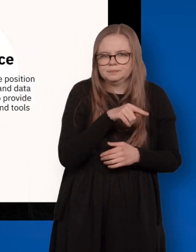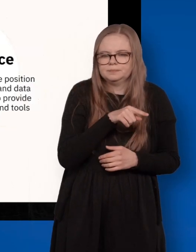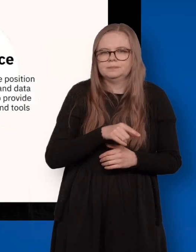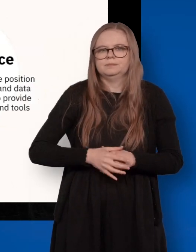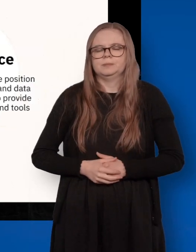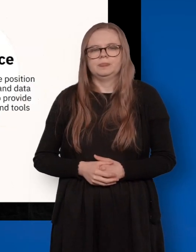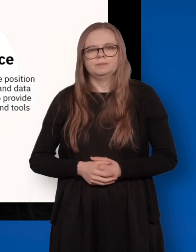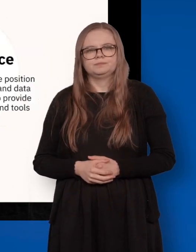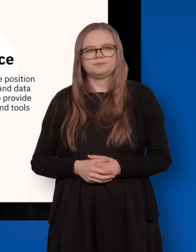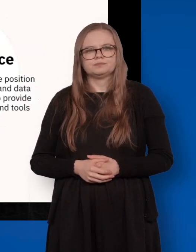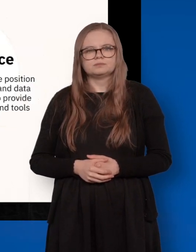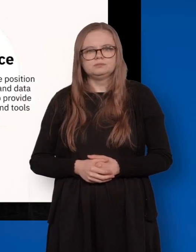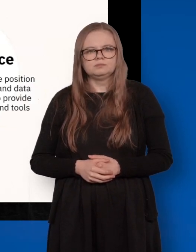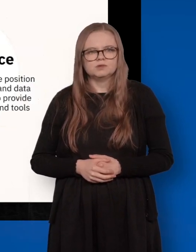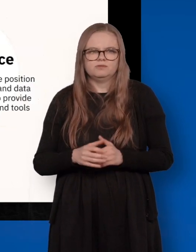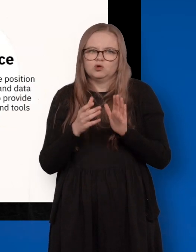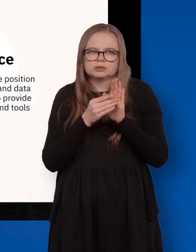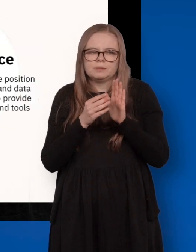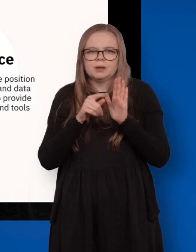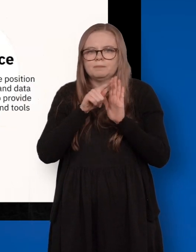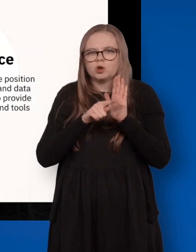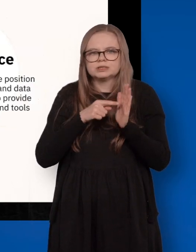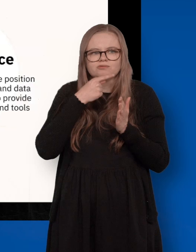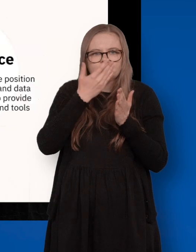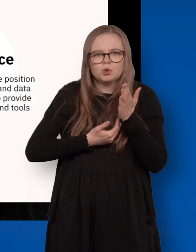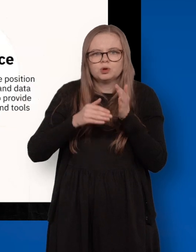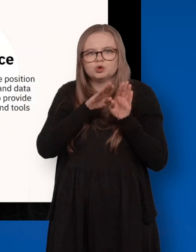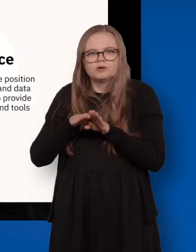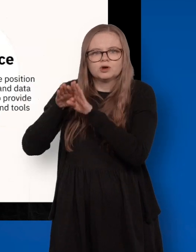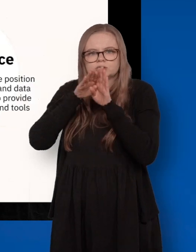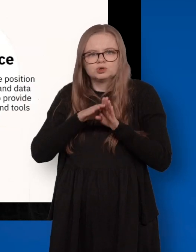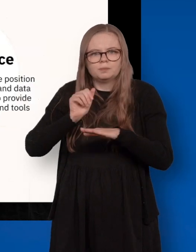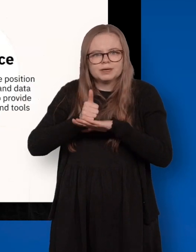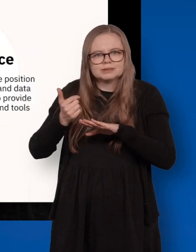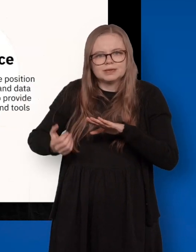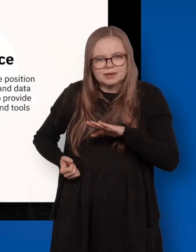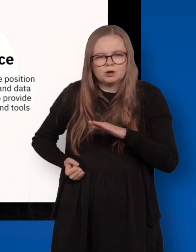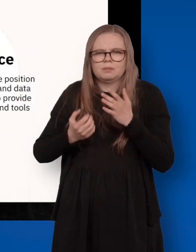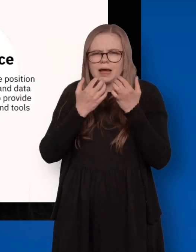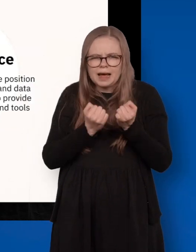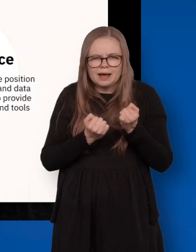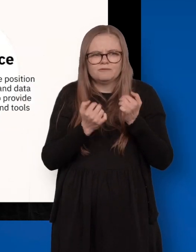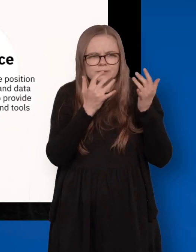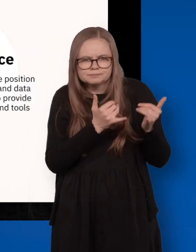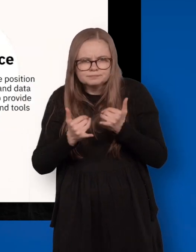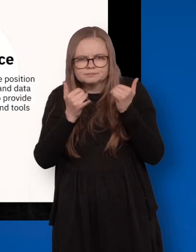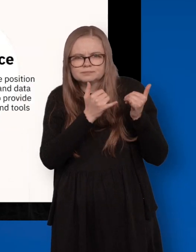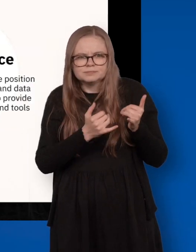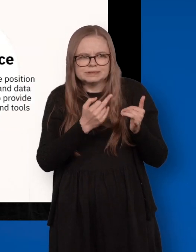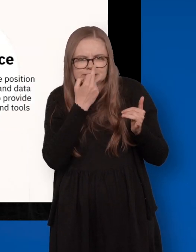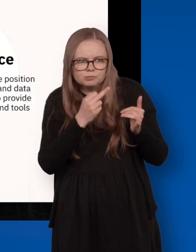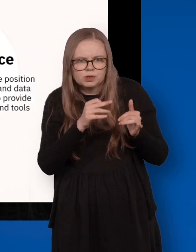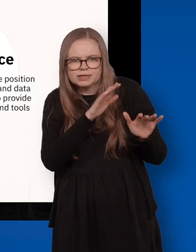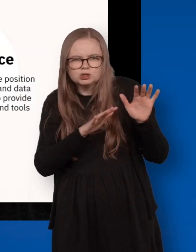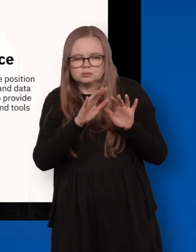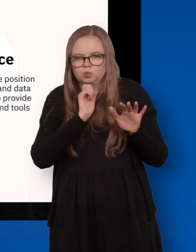if we do a policy report on universal basic income, the sort of economic analysis, the micro simulations will be done by my team